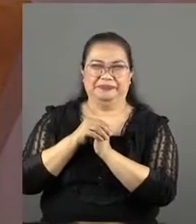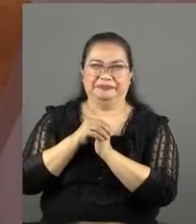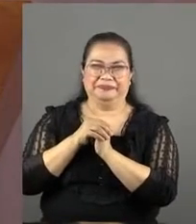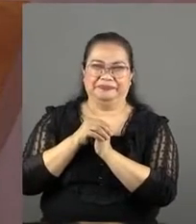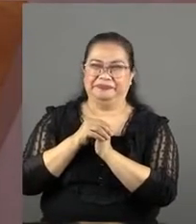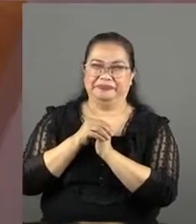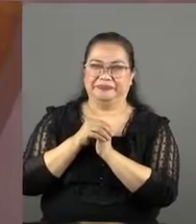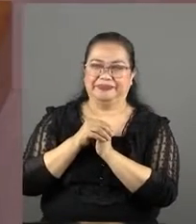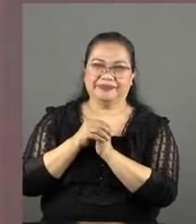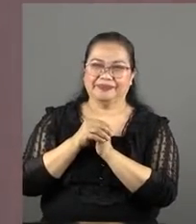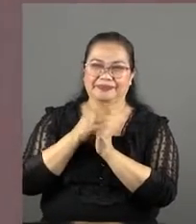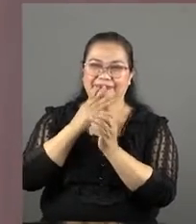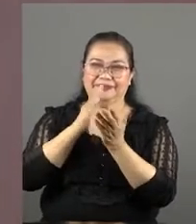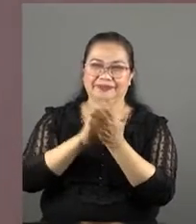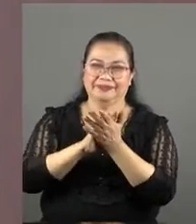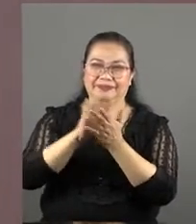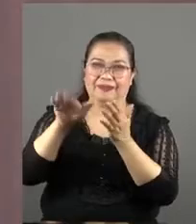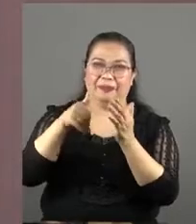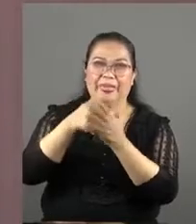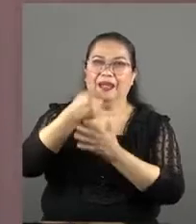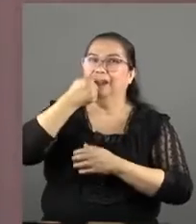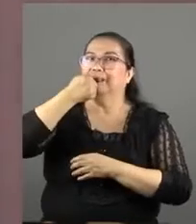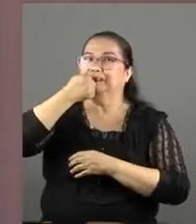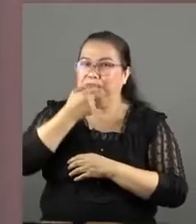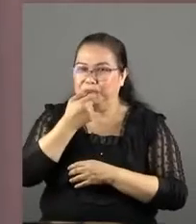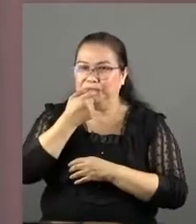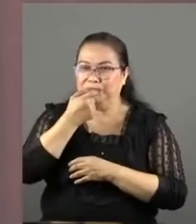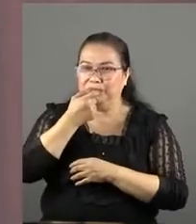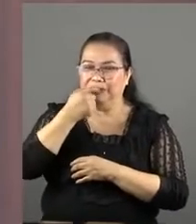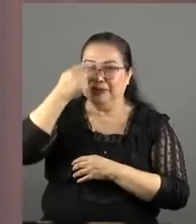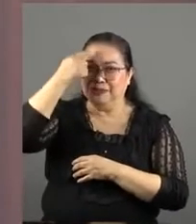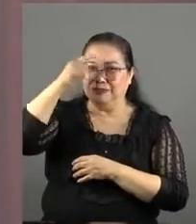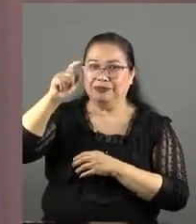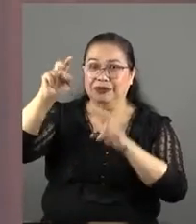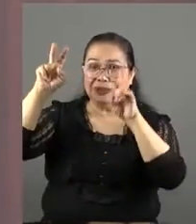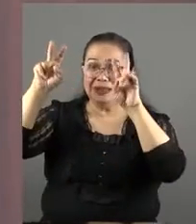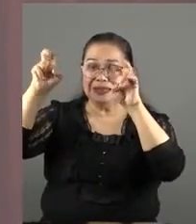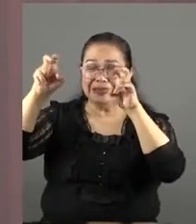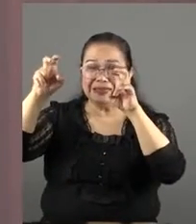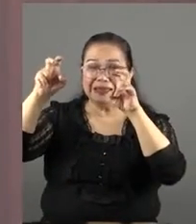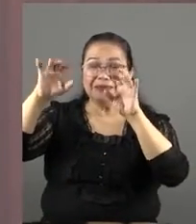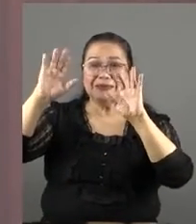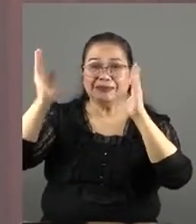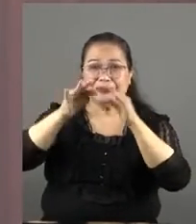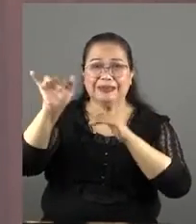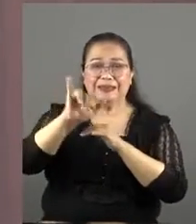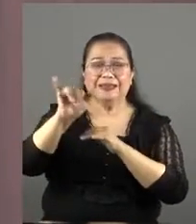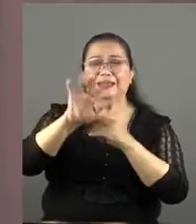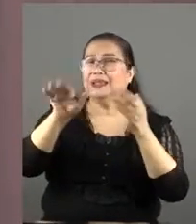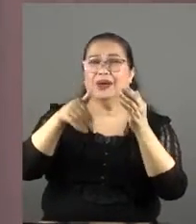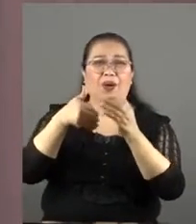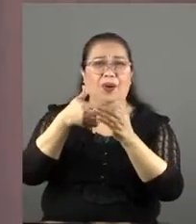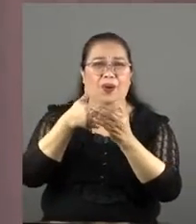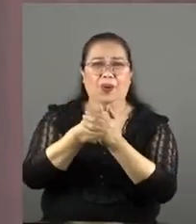bad. All the calls were for the team that eventually lost. I mean, every single thing they did,